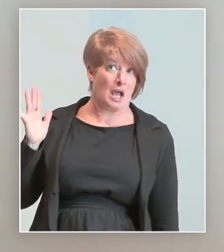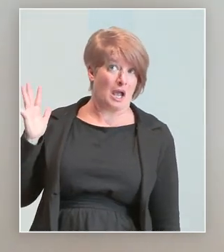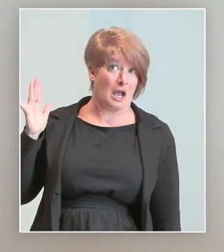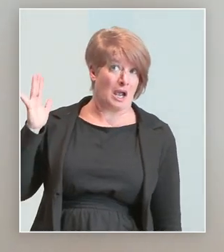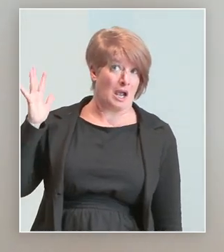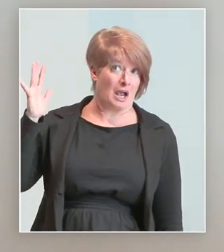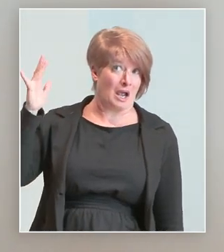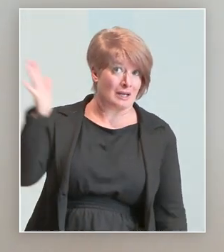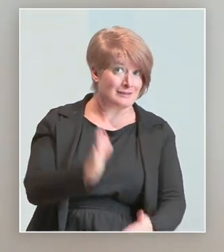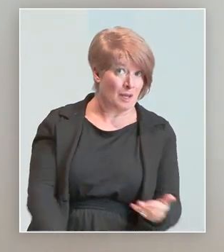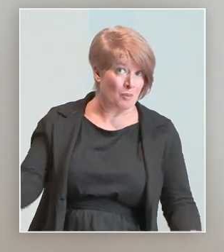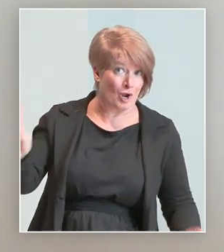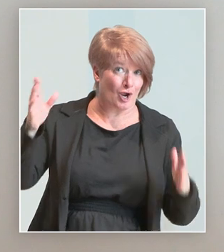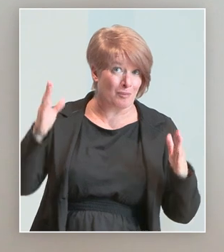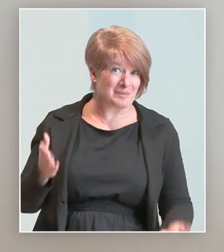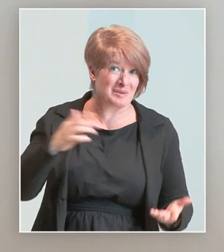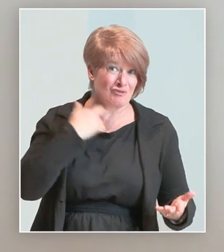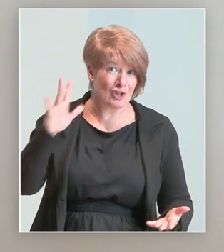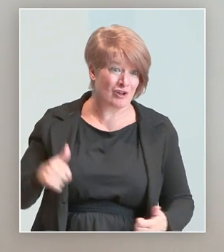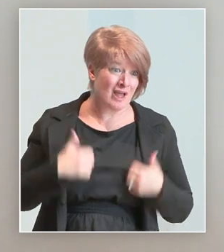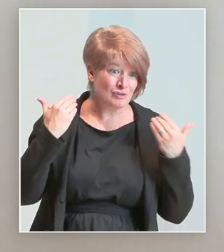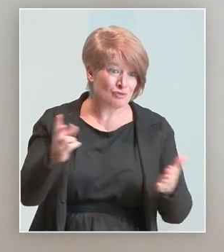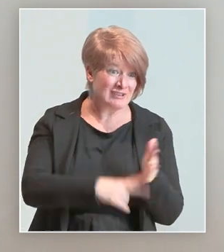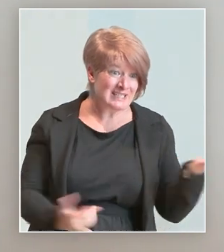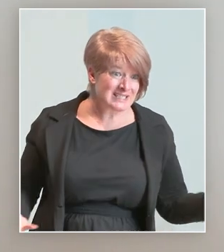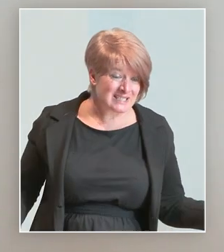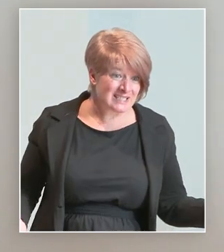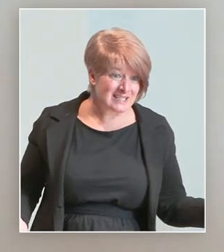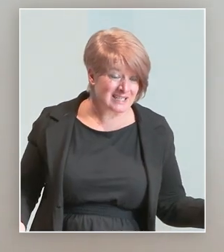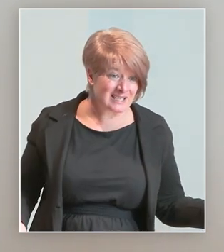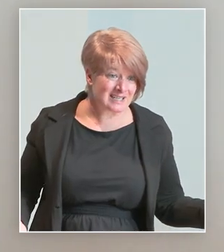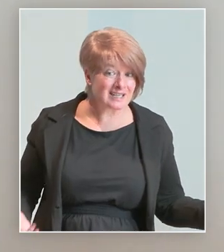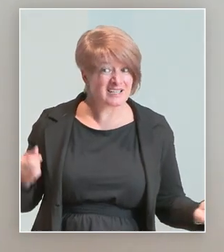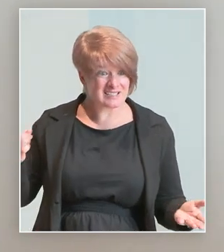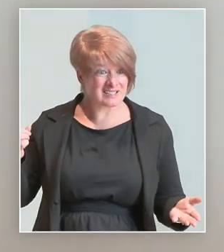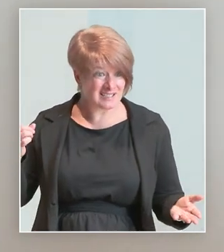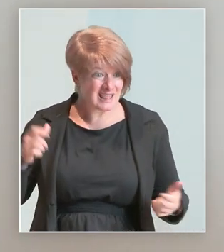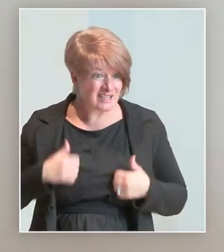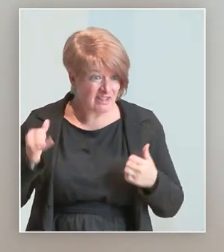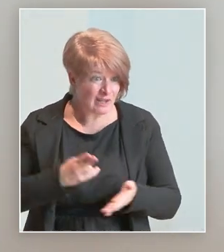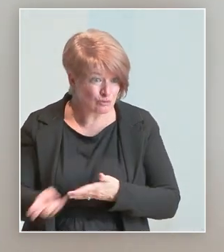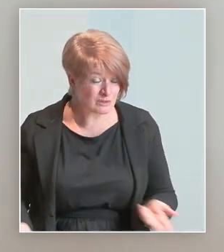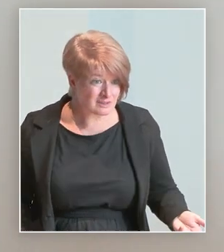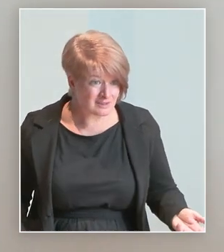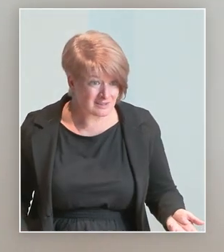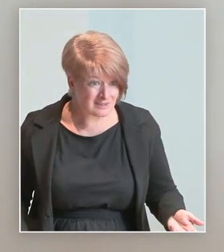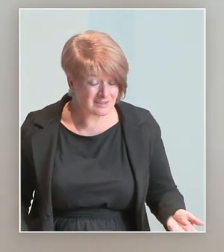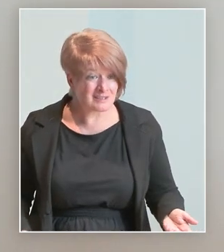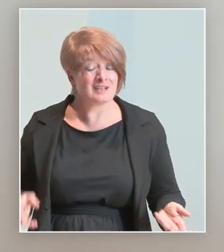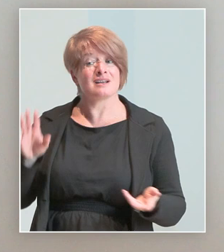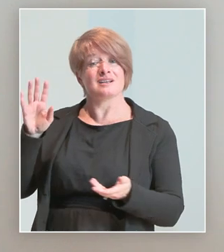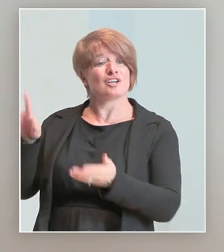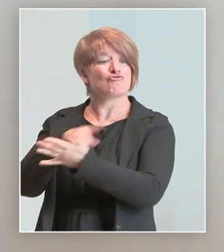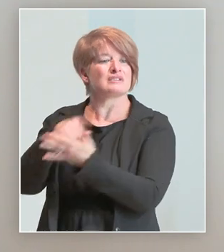somewhere, someone may risk his or her life to read them. She lived this truth. Danticat faced